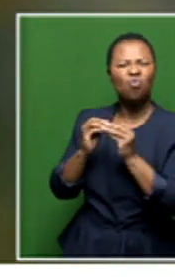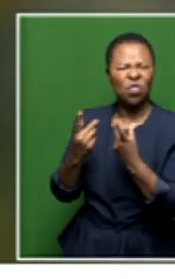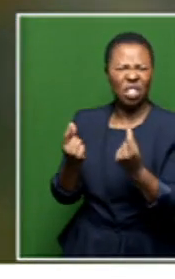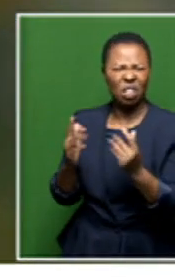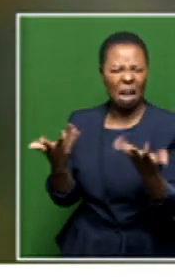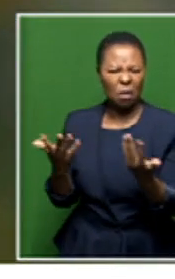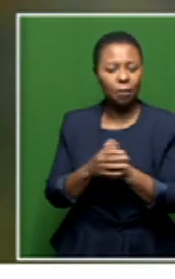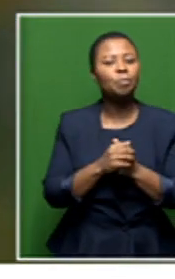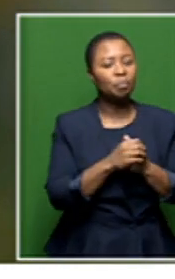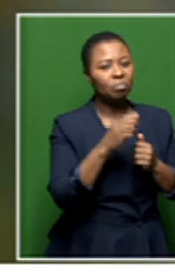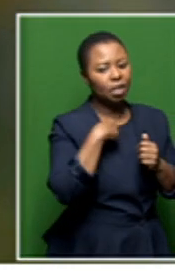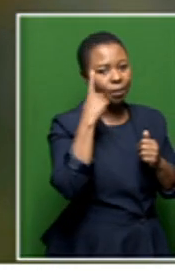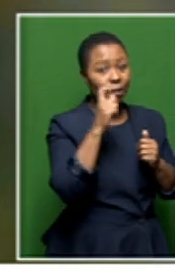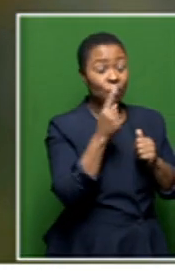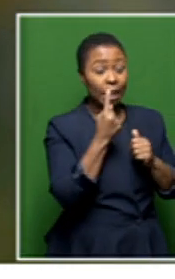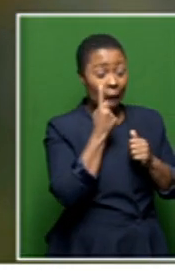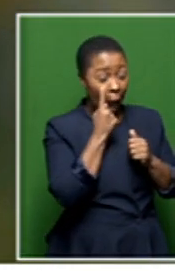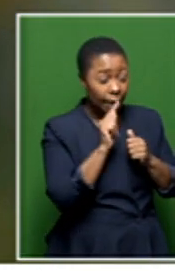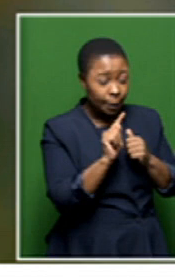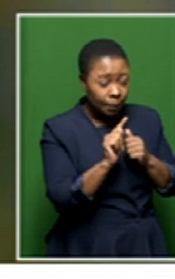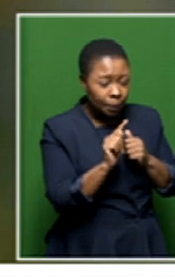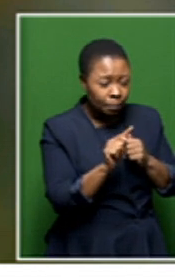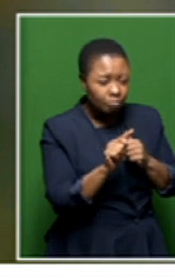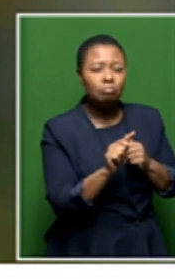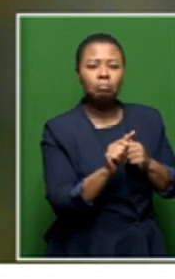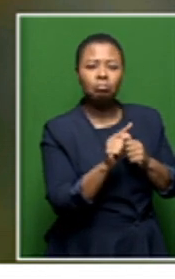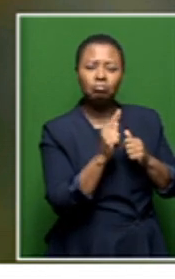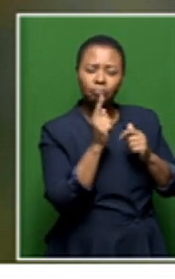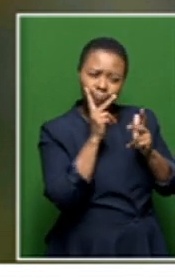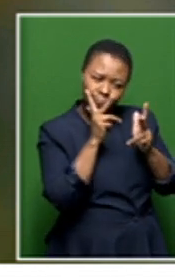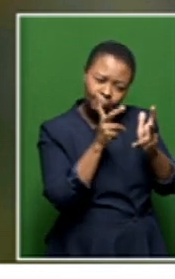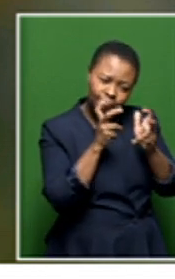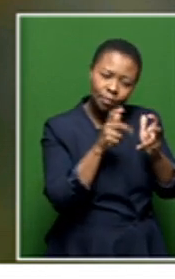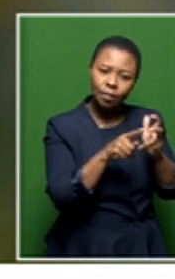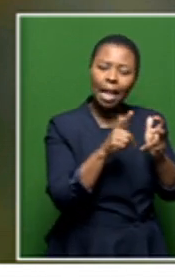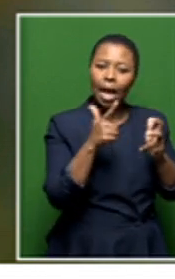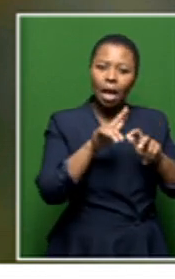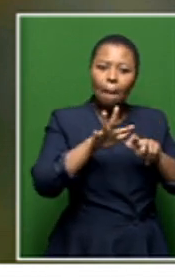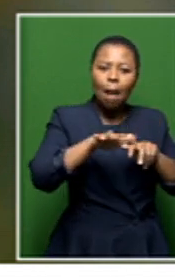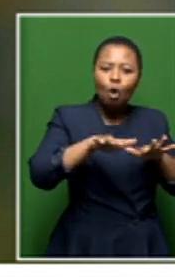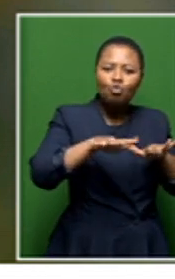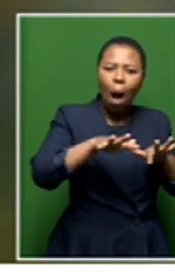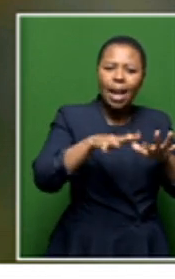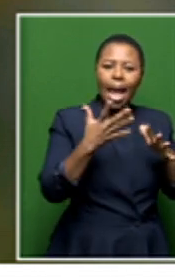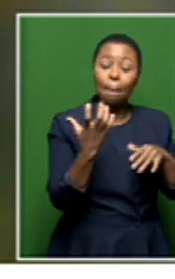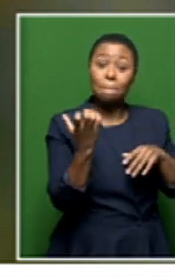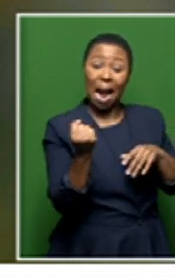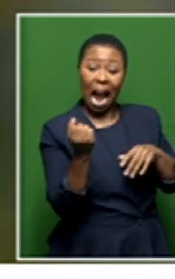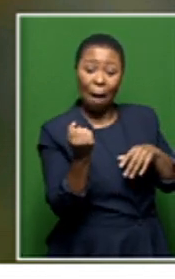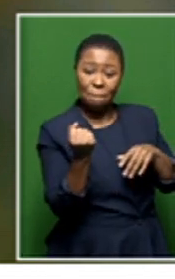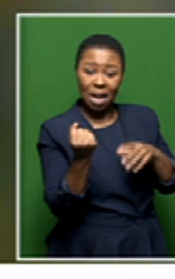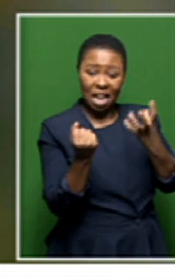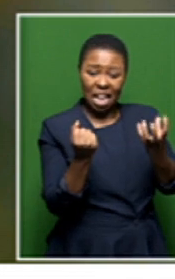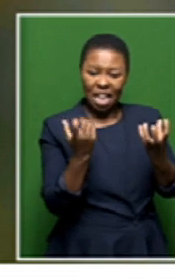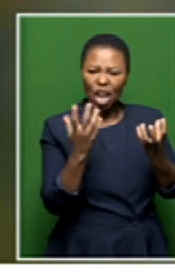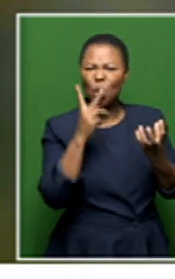believe in eating with my eyes first. Oh, yes. So just because I'm having maotwana and pap doesn't mean it